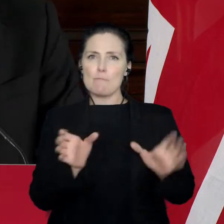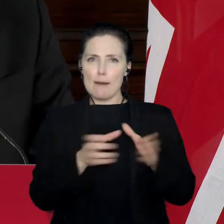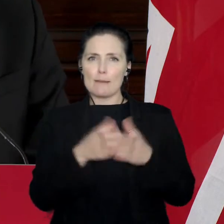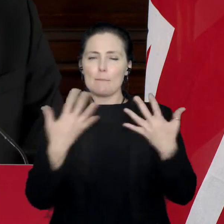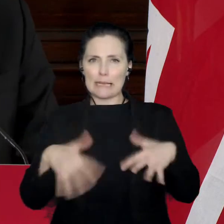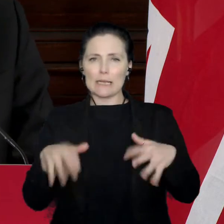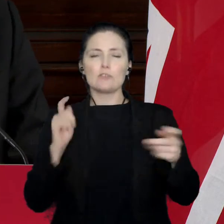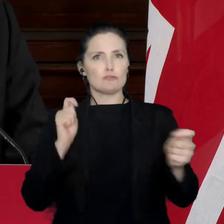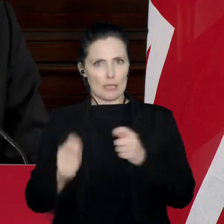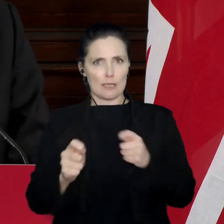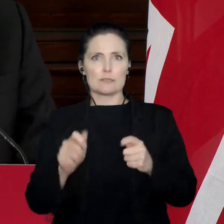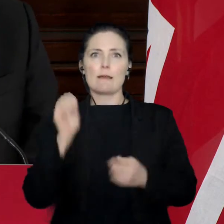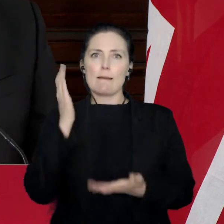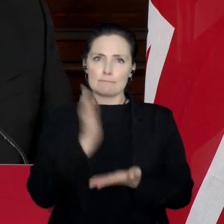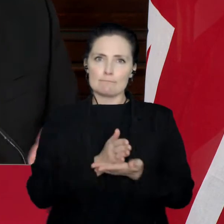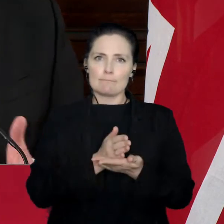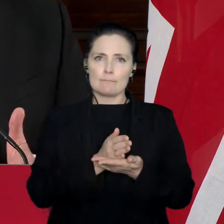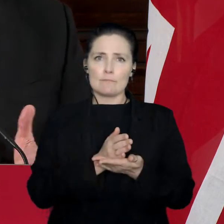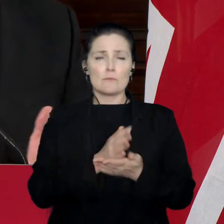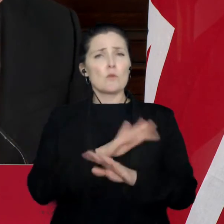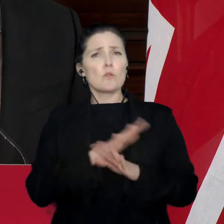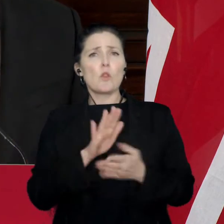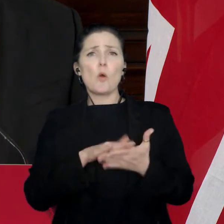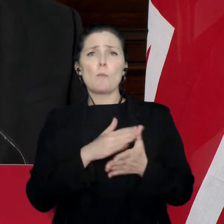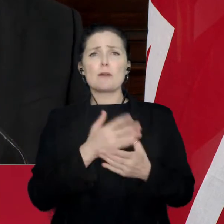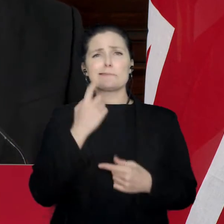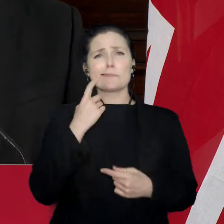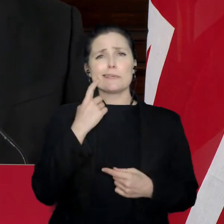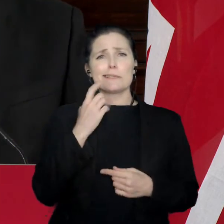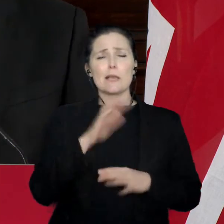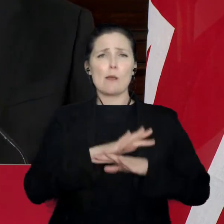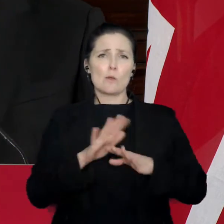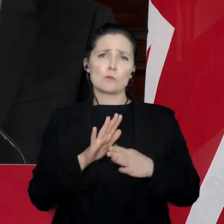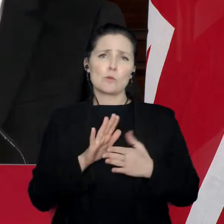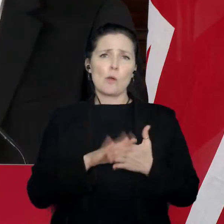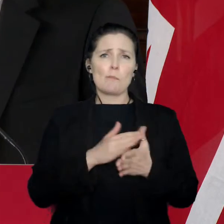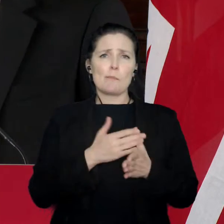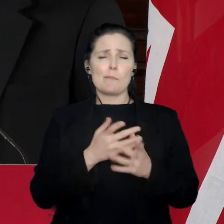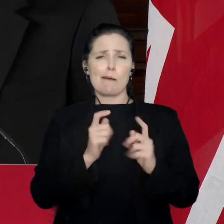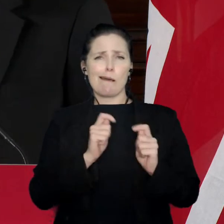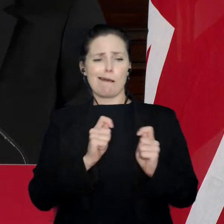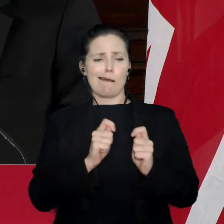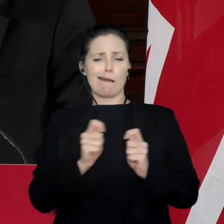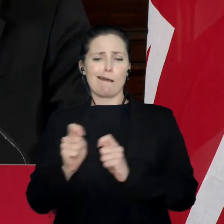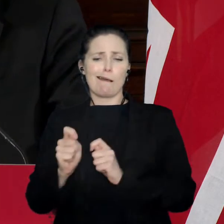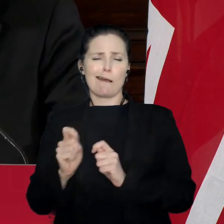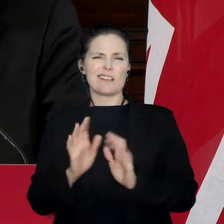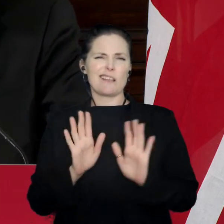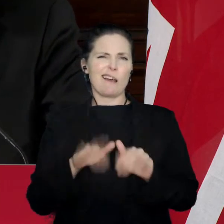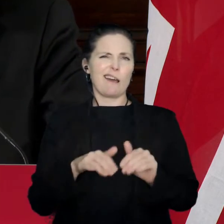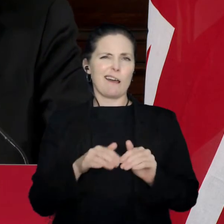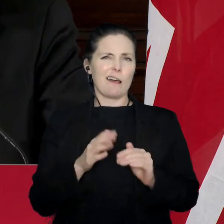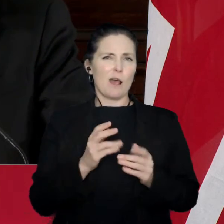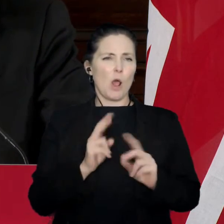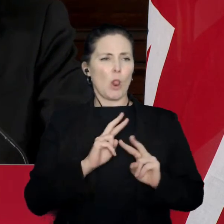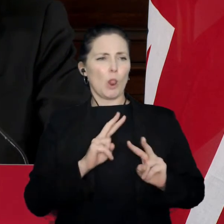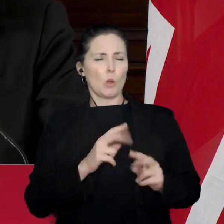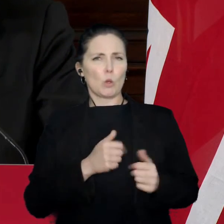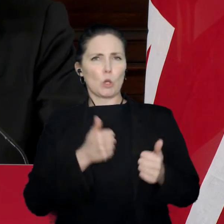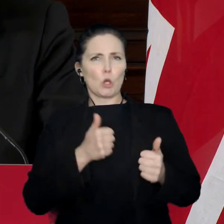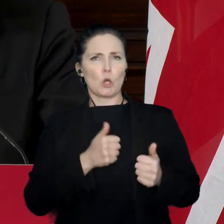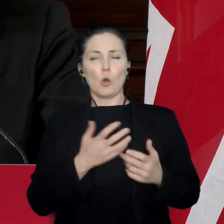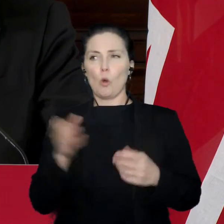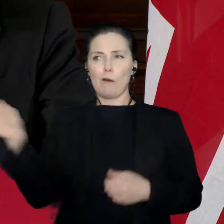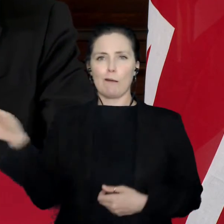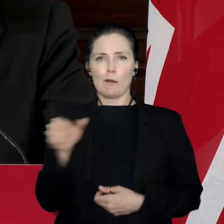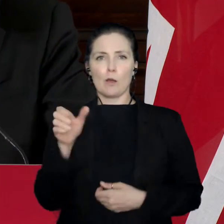it was convenient to do so, not by fiddling around the edges, not just until the next person to lead the party comes